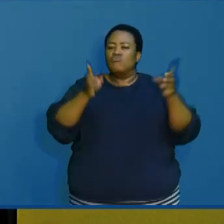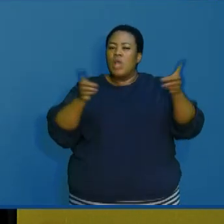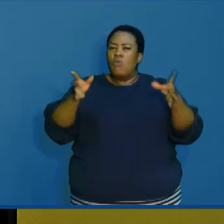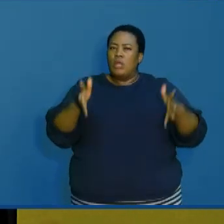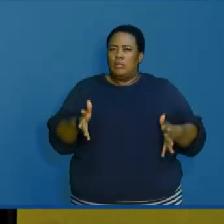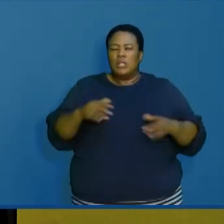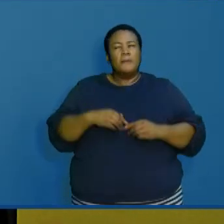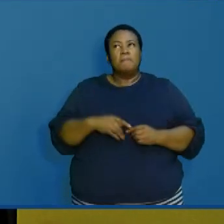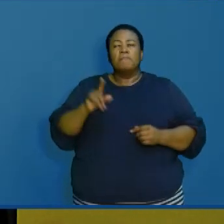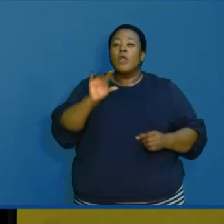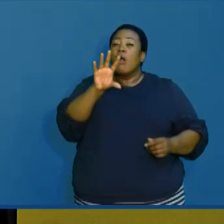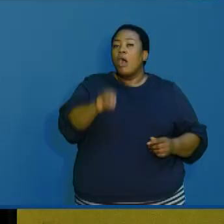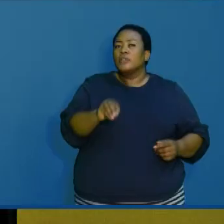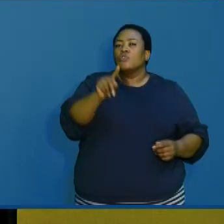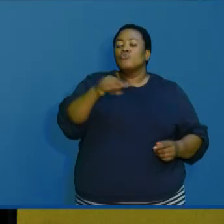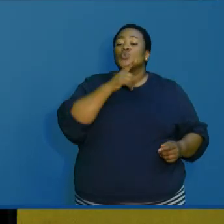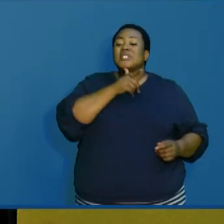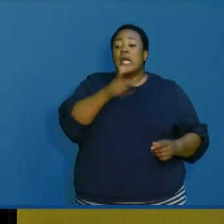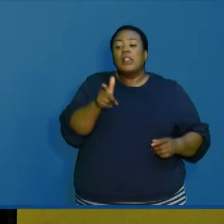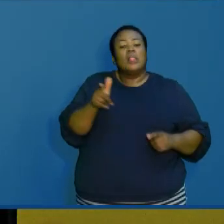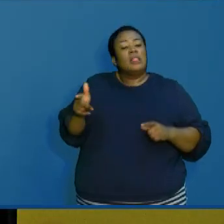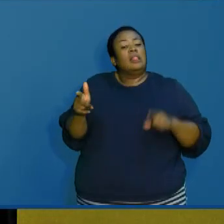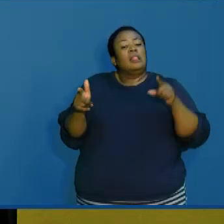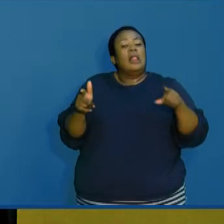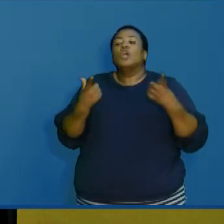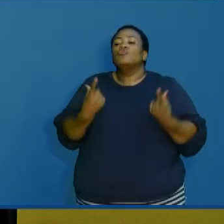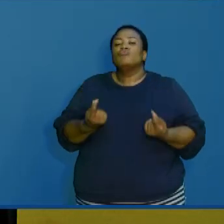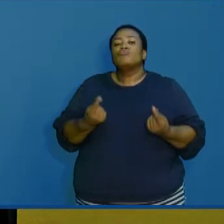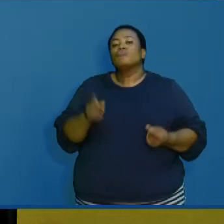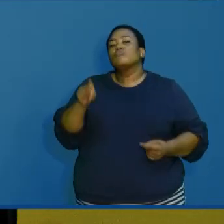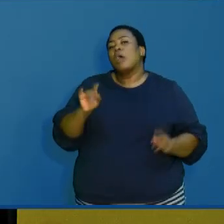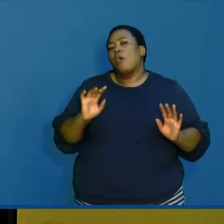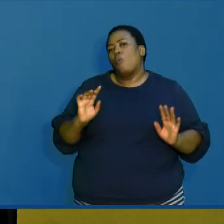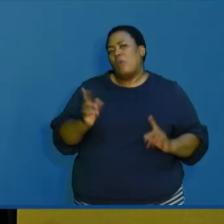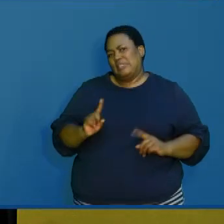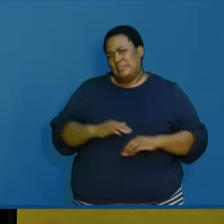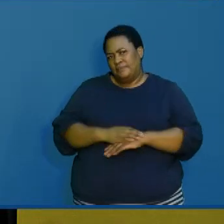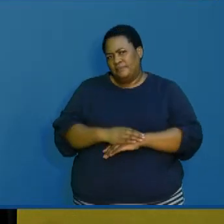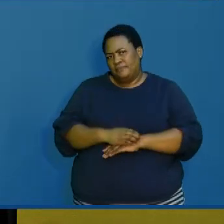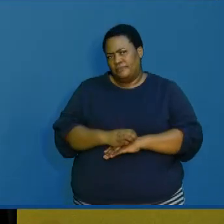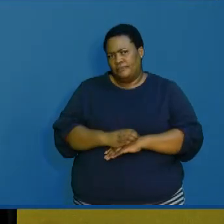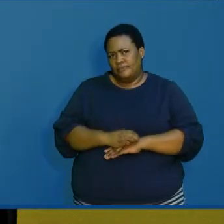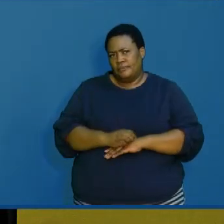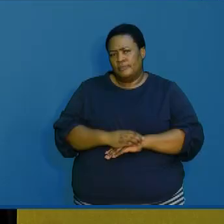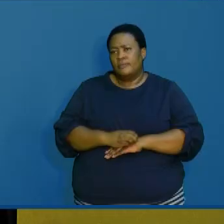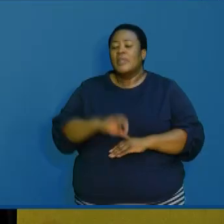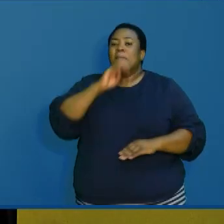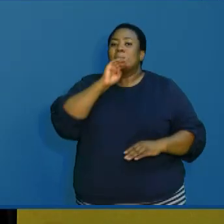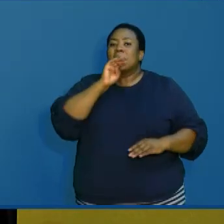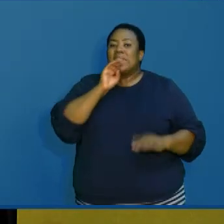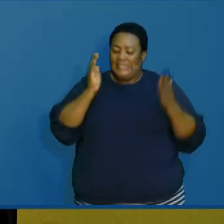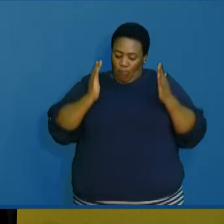what would you tell your character to do? This means that